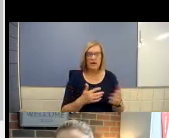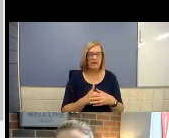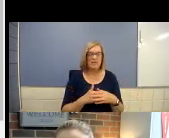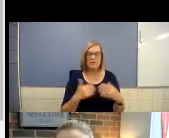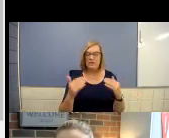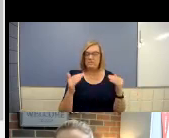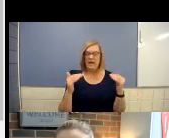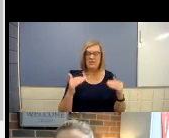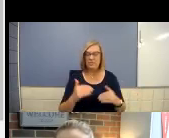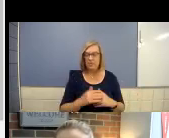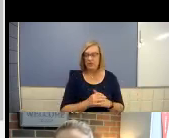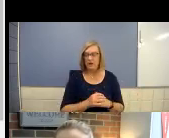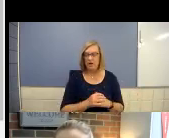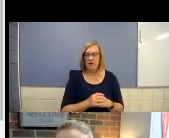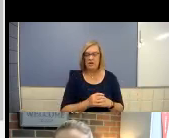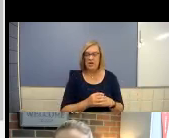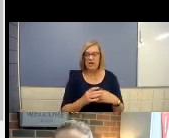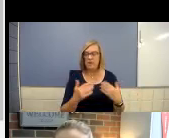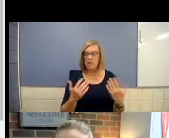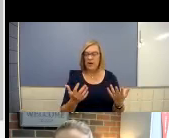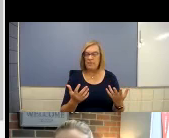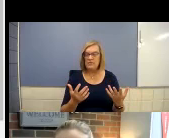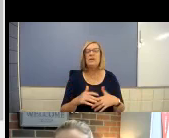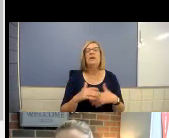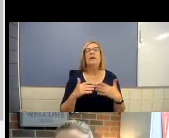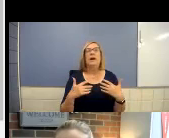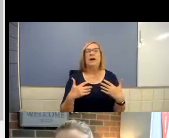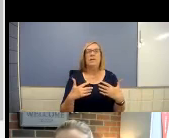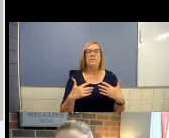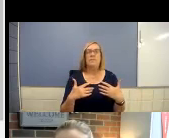at a college that matches up with our gen ed requirements,